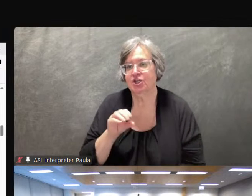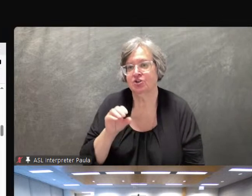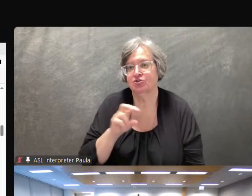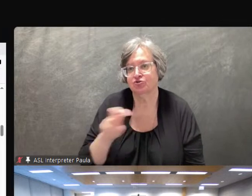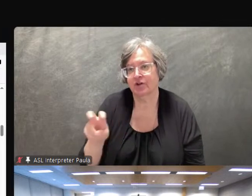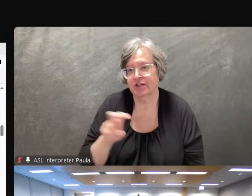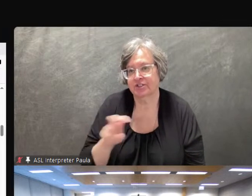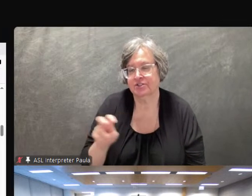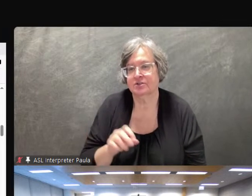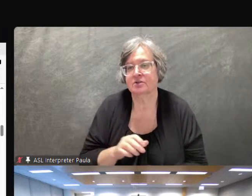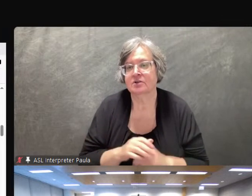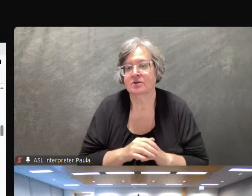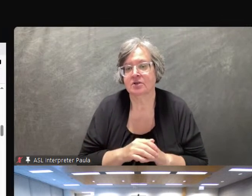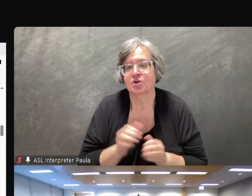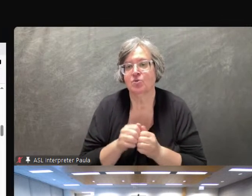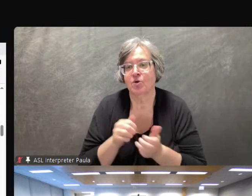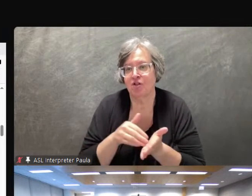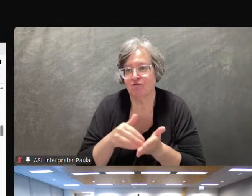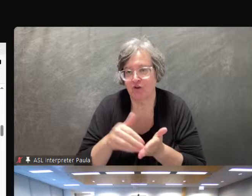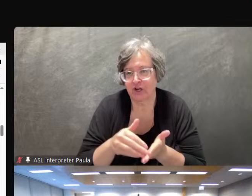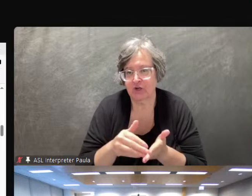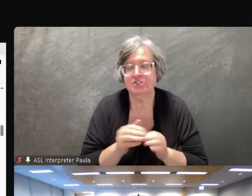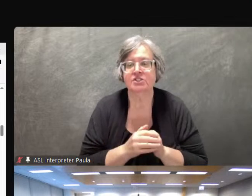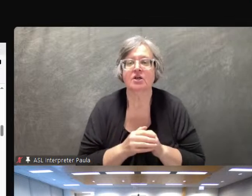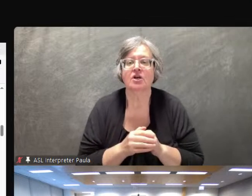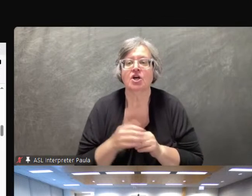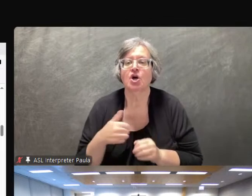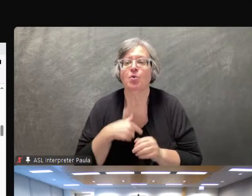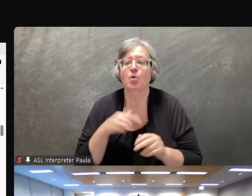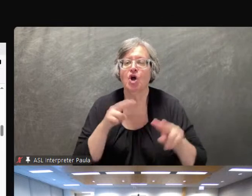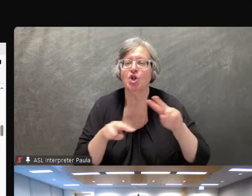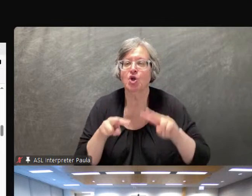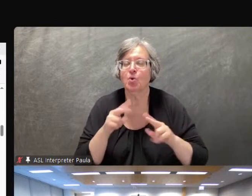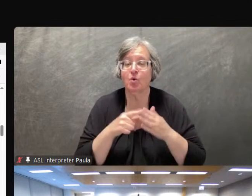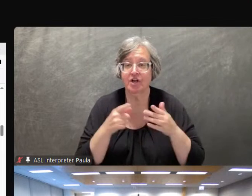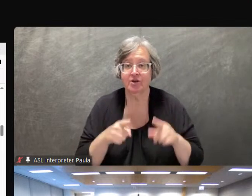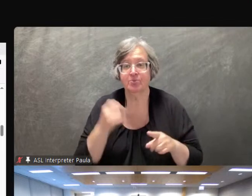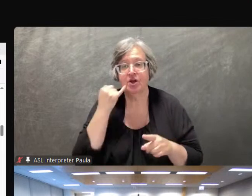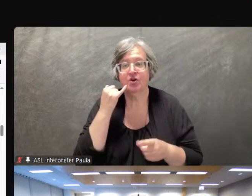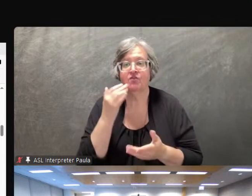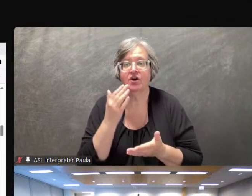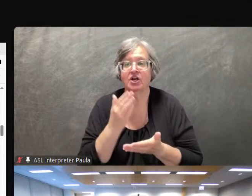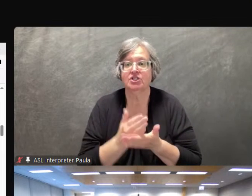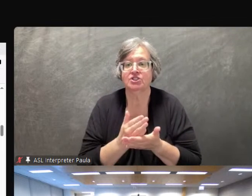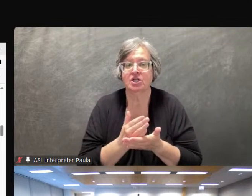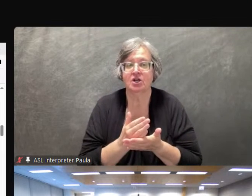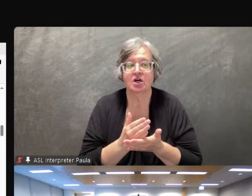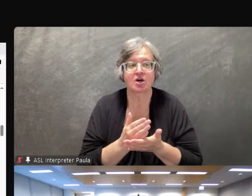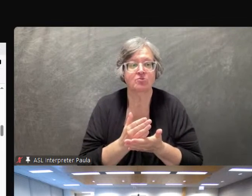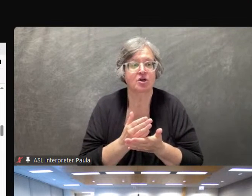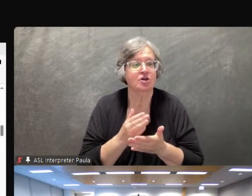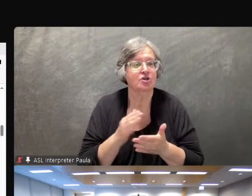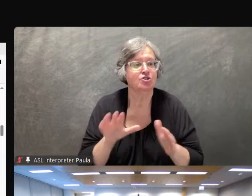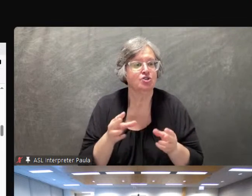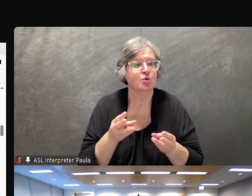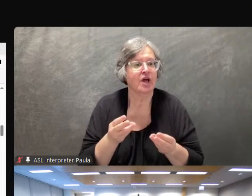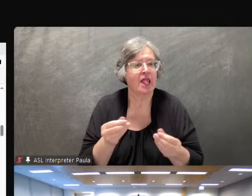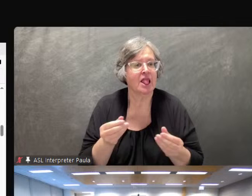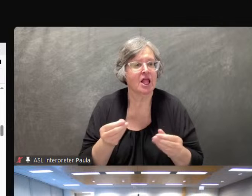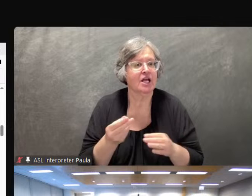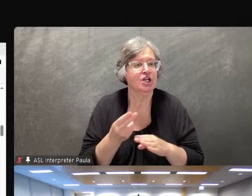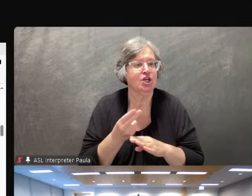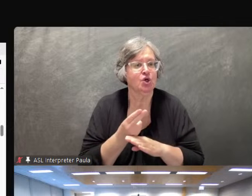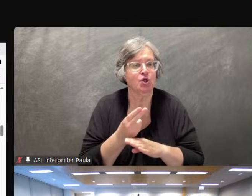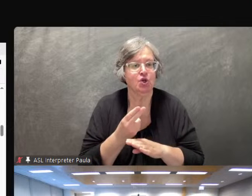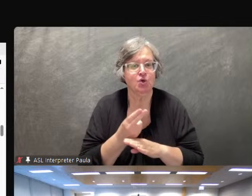with increased frequency and what we discussed, we also are looking at what happens when you start to integrate land use. So now we're actually